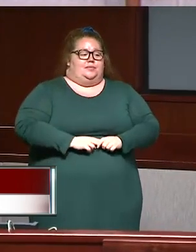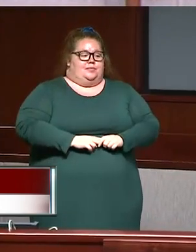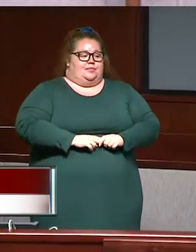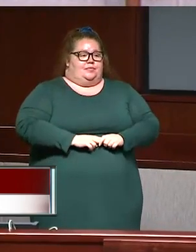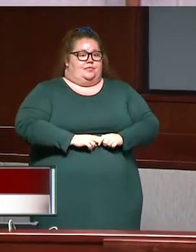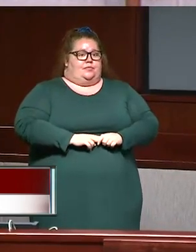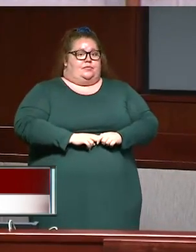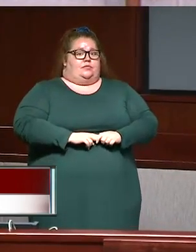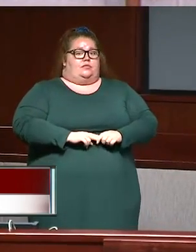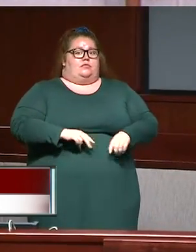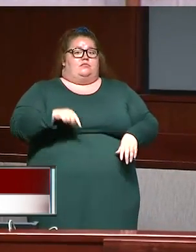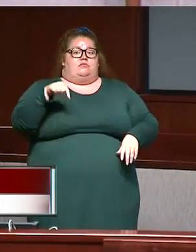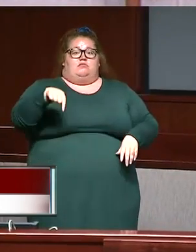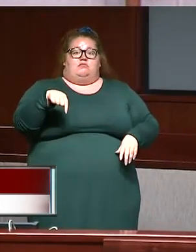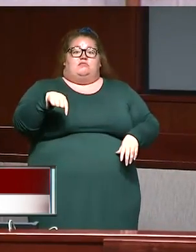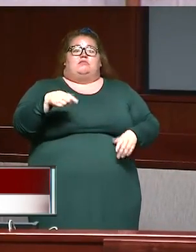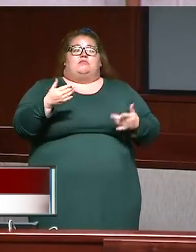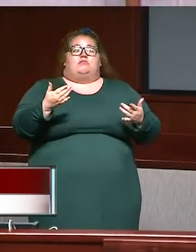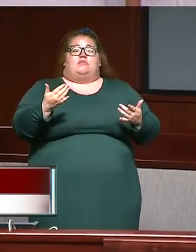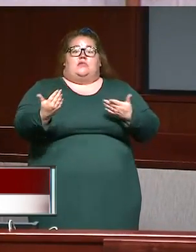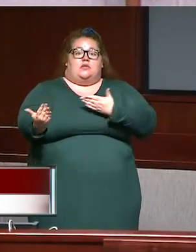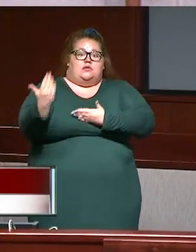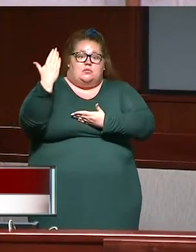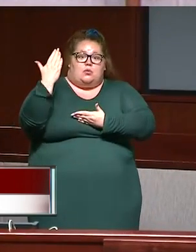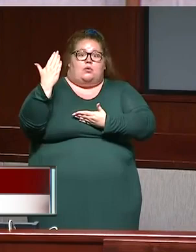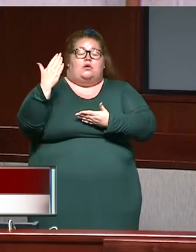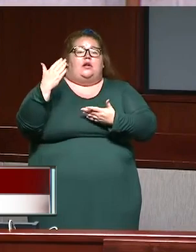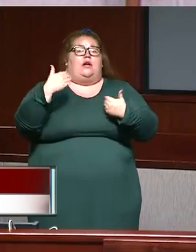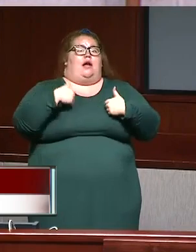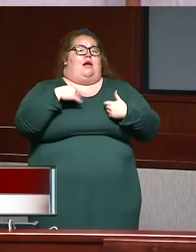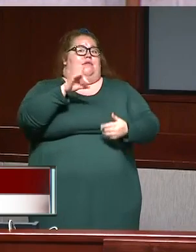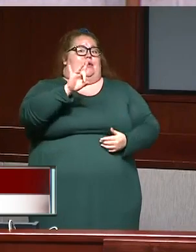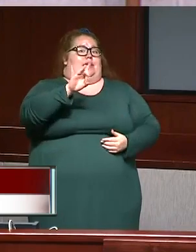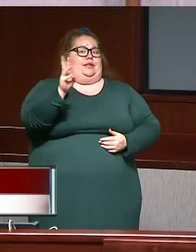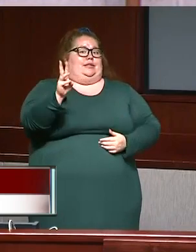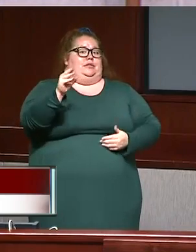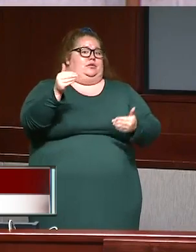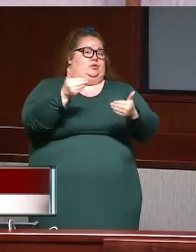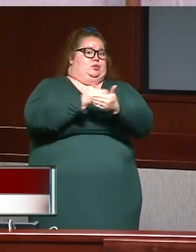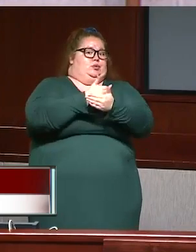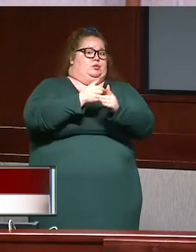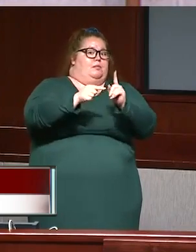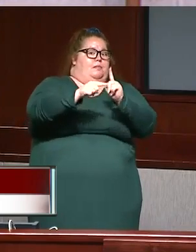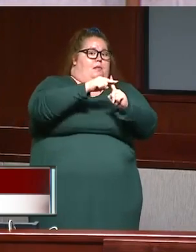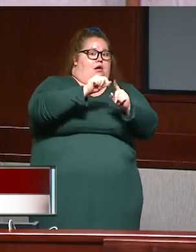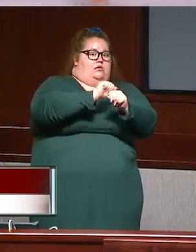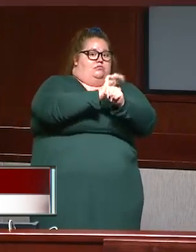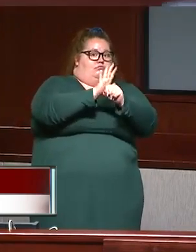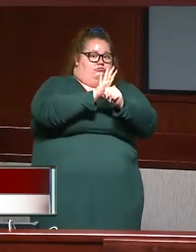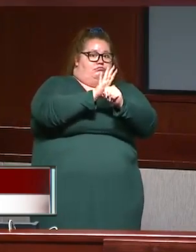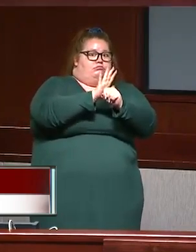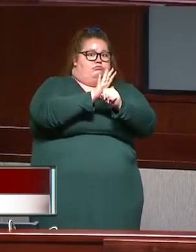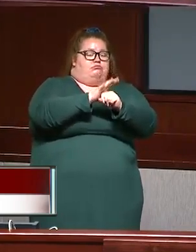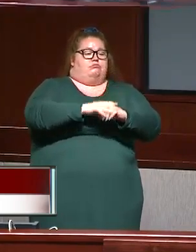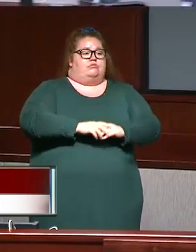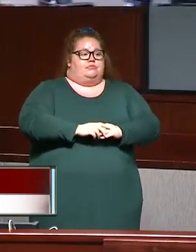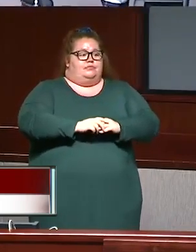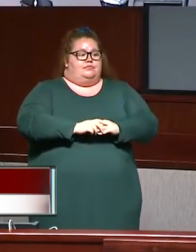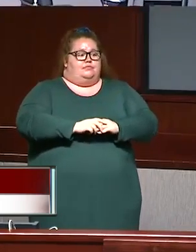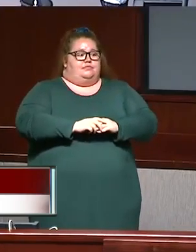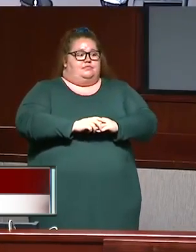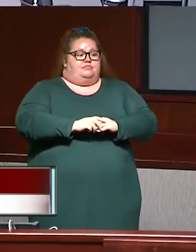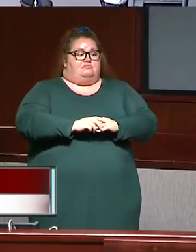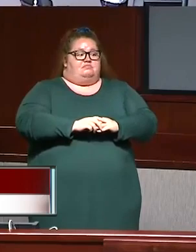This morning we are announcing we have 86 new cases in Kern County residents for this morning, and there are